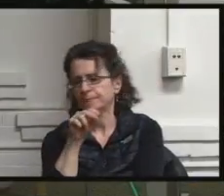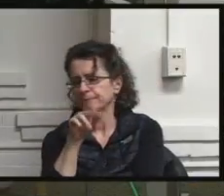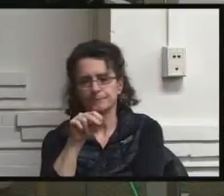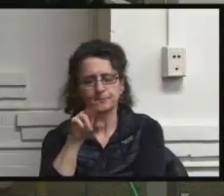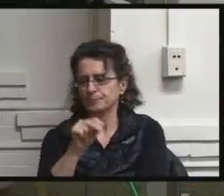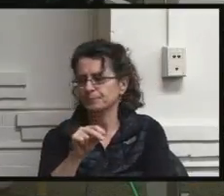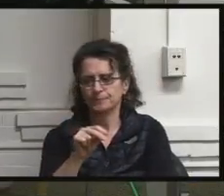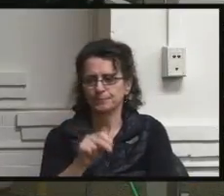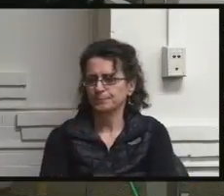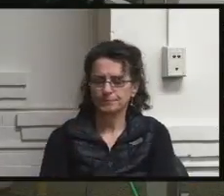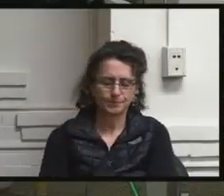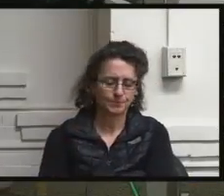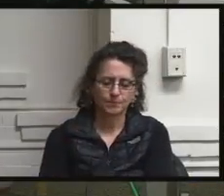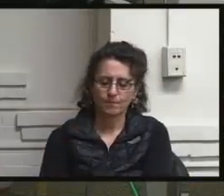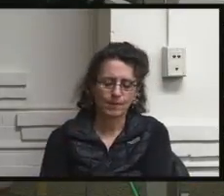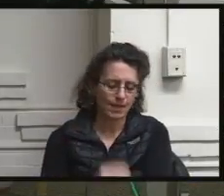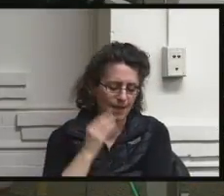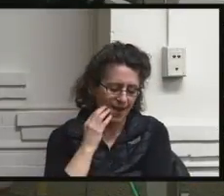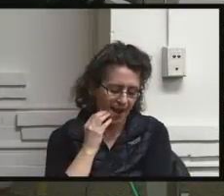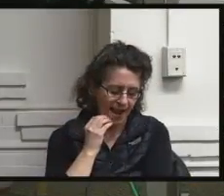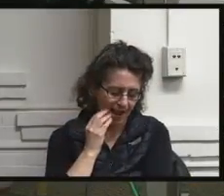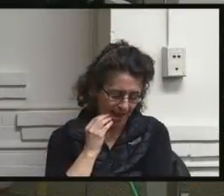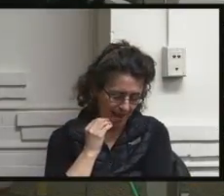of the things that, again,